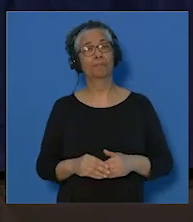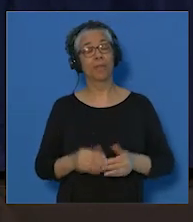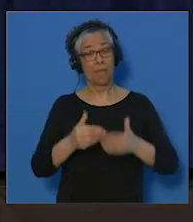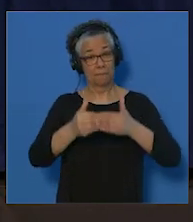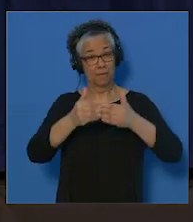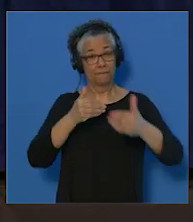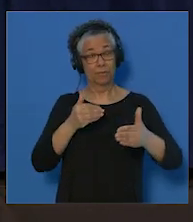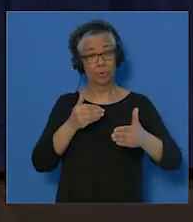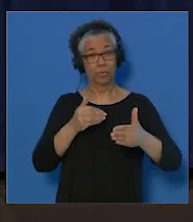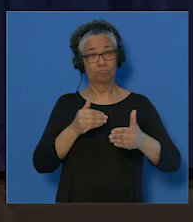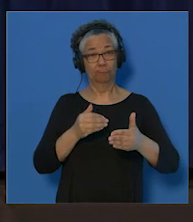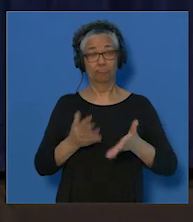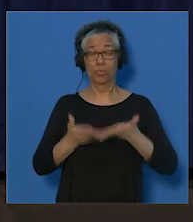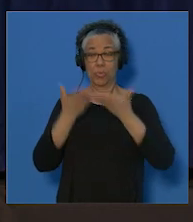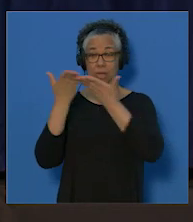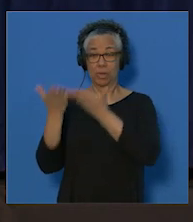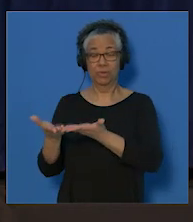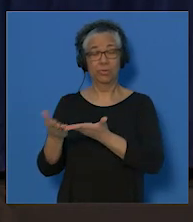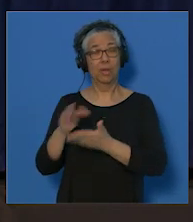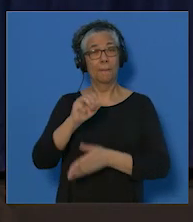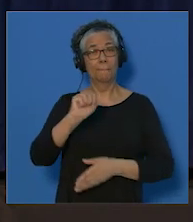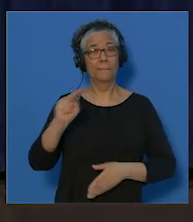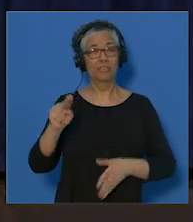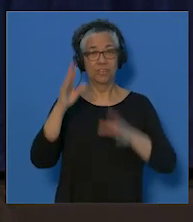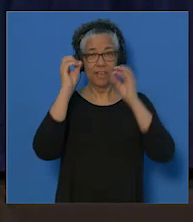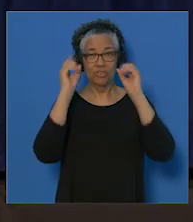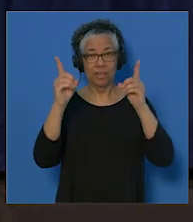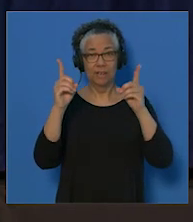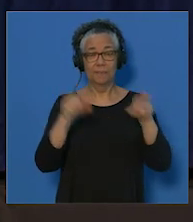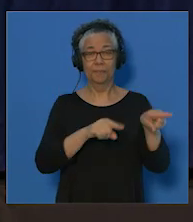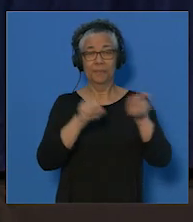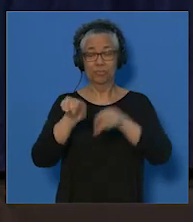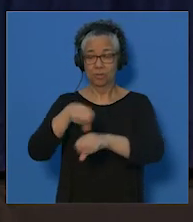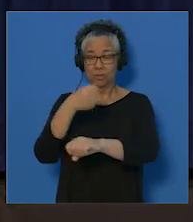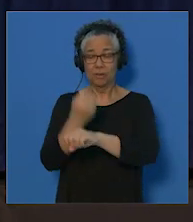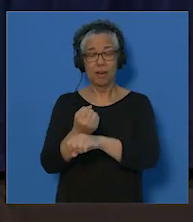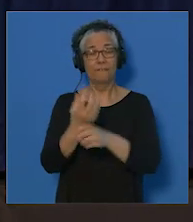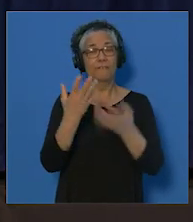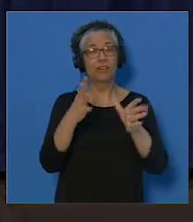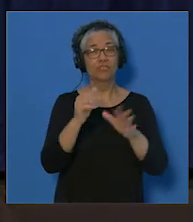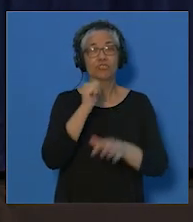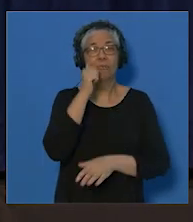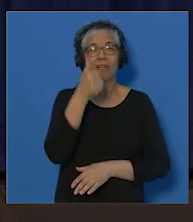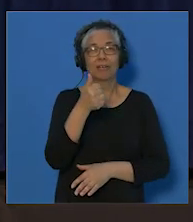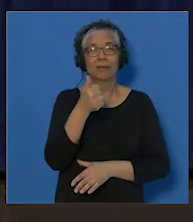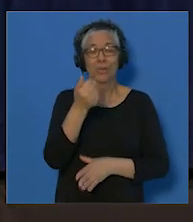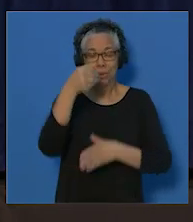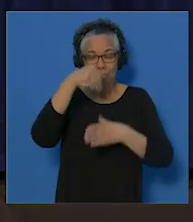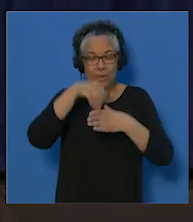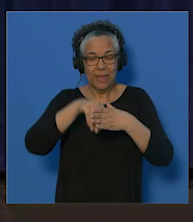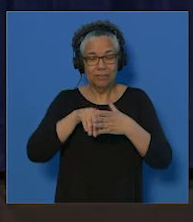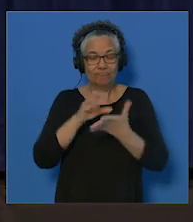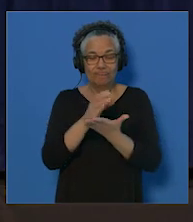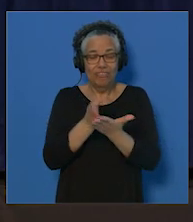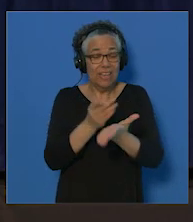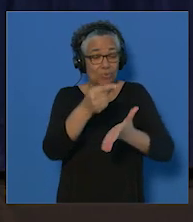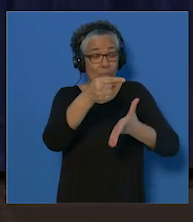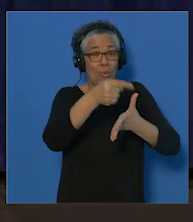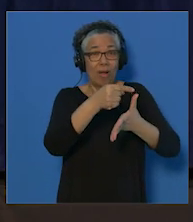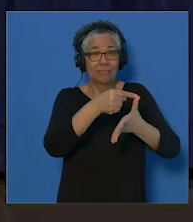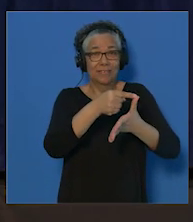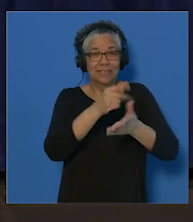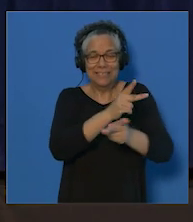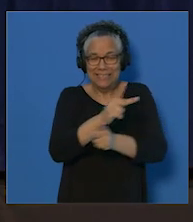go to the Minister of Education, as shelter in place ends tomorrow, we will enter phase 1 of the careful reopening of our